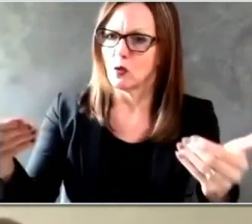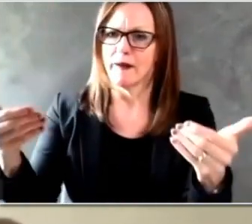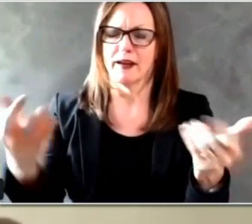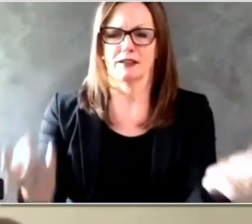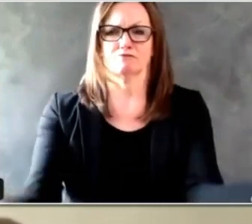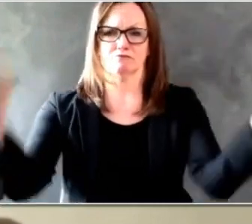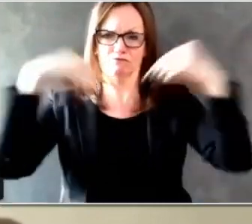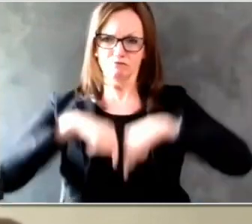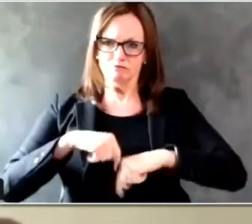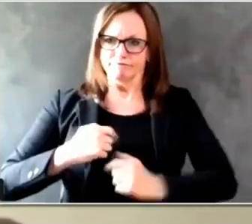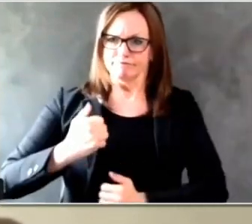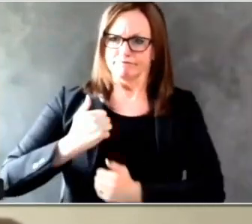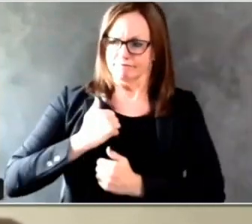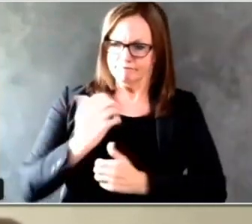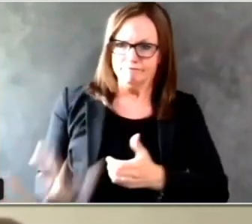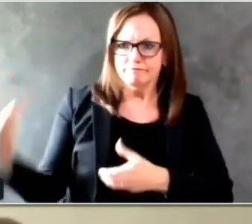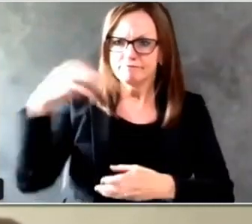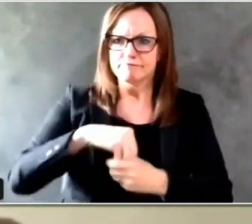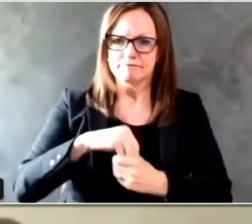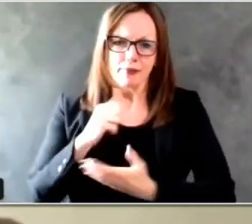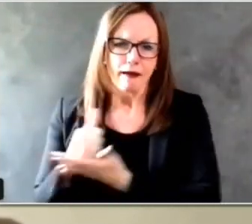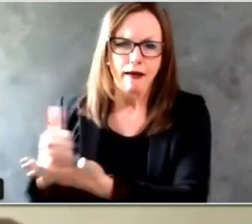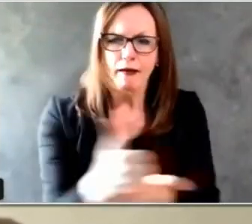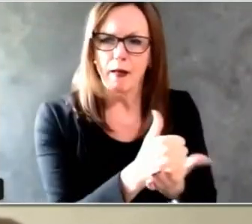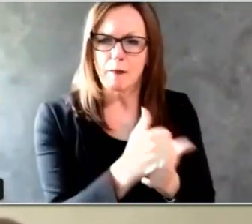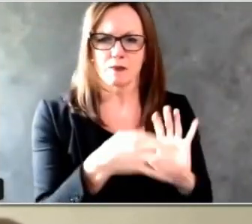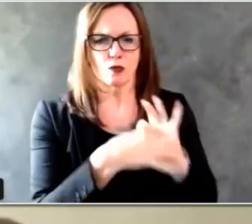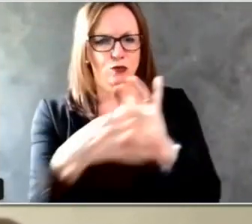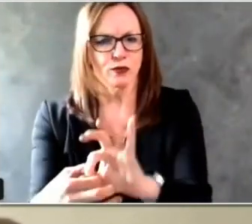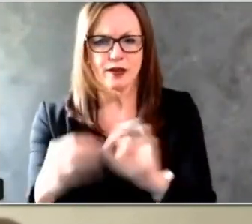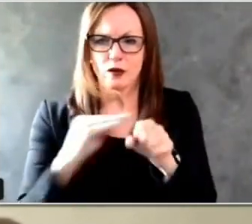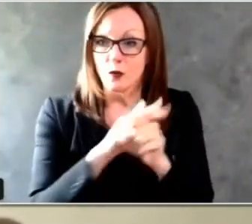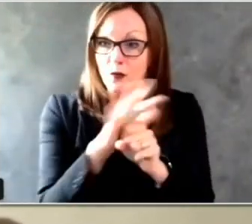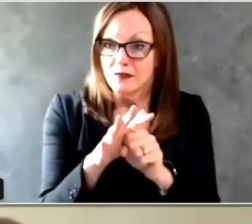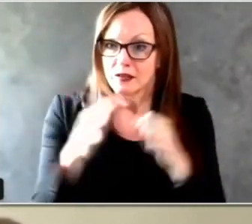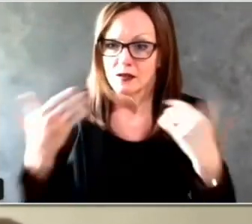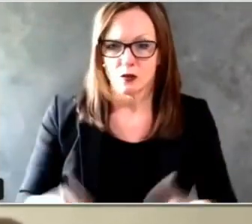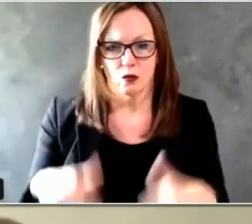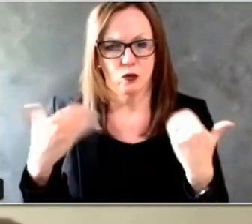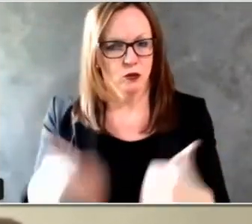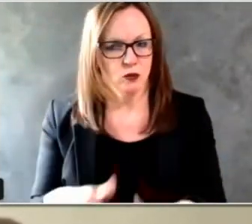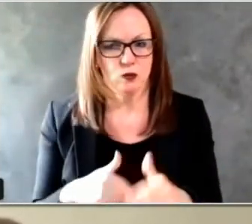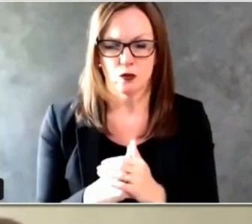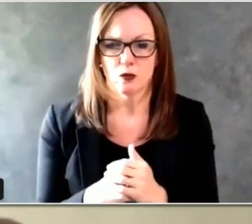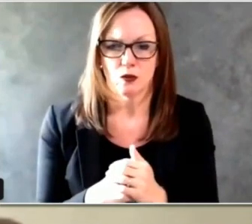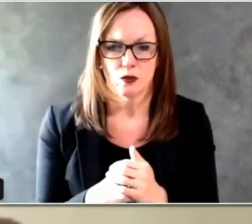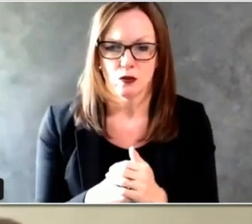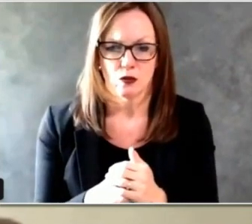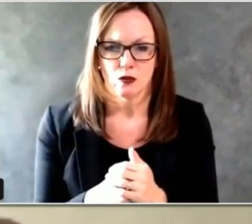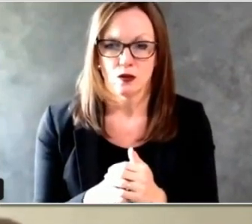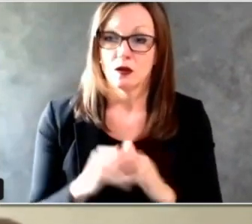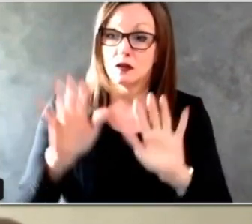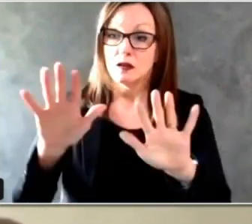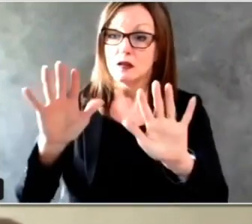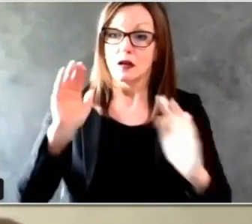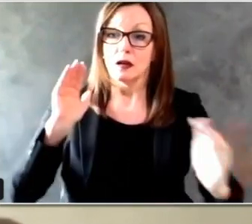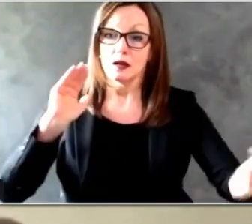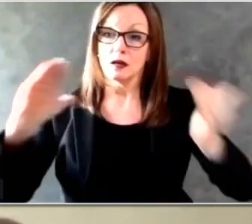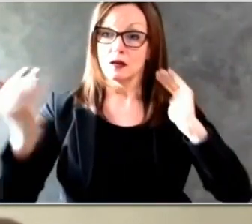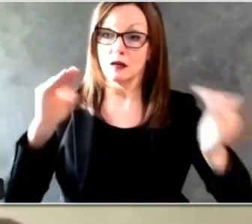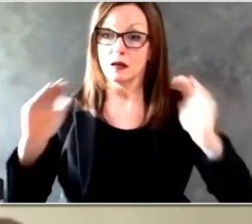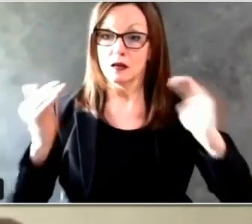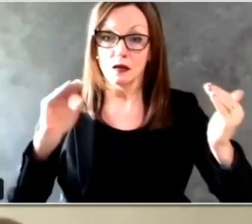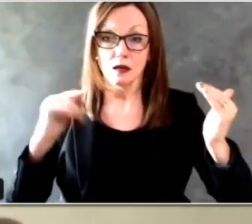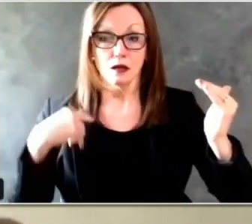role we would ultimately play. But our troops still volunteered to help, and they remain on the job as dedicated as